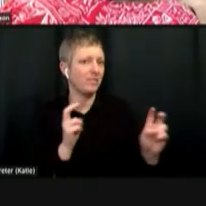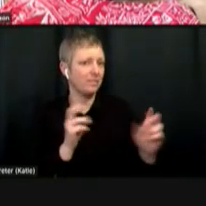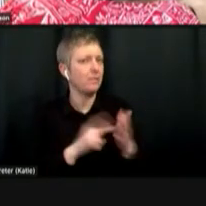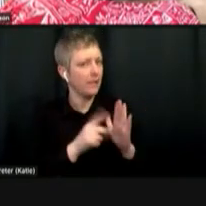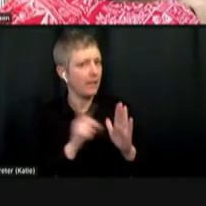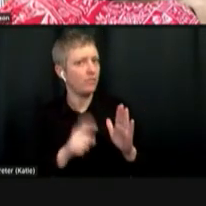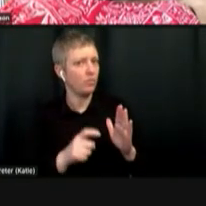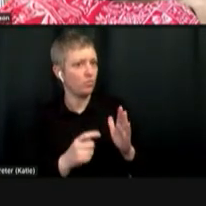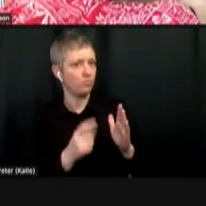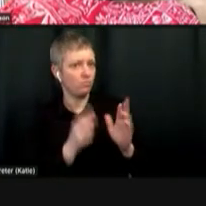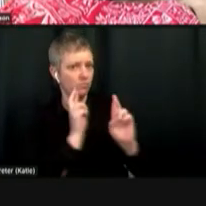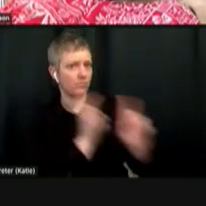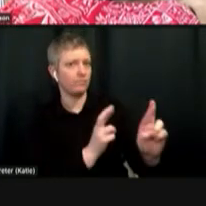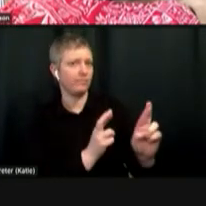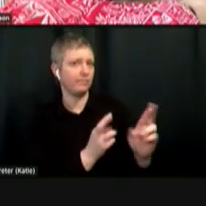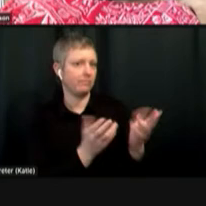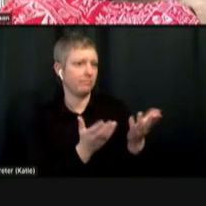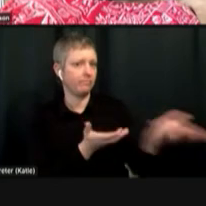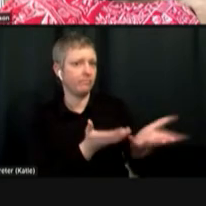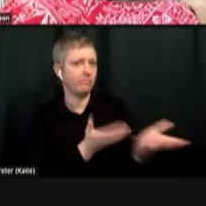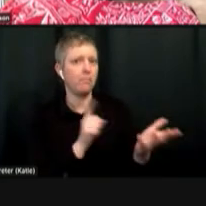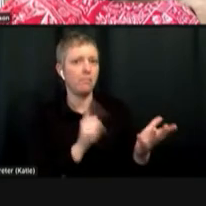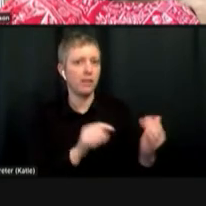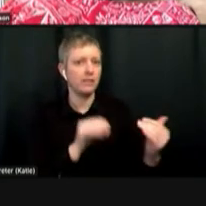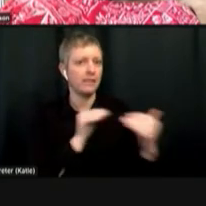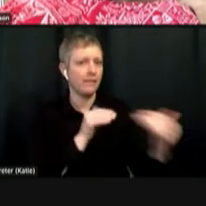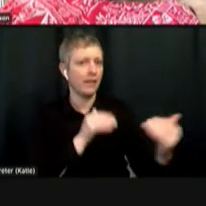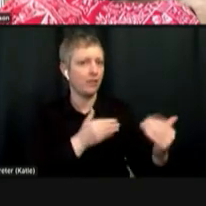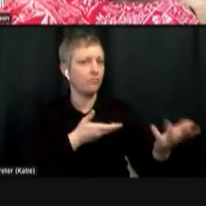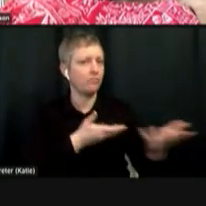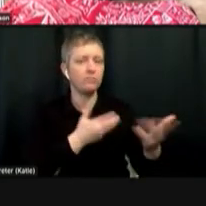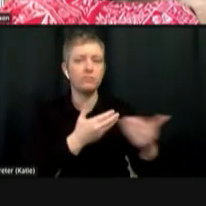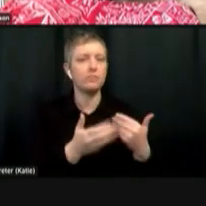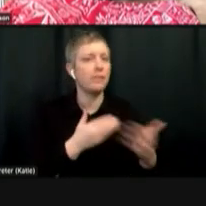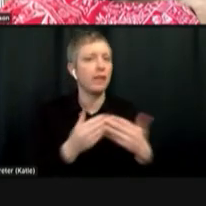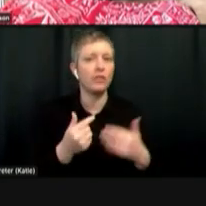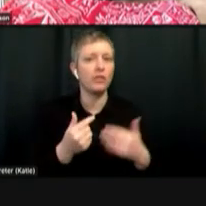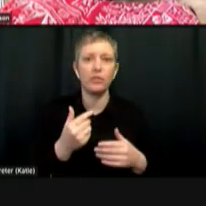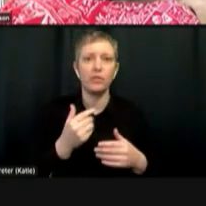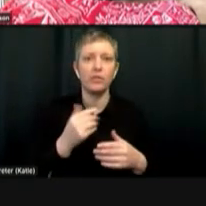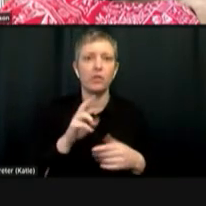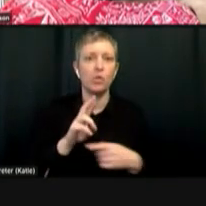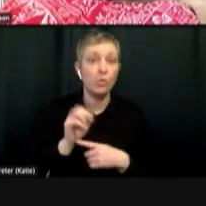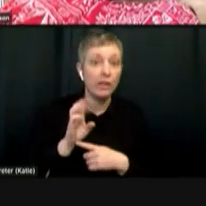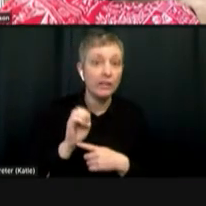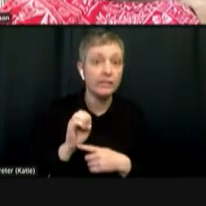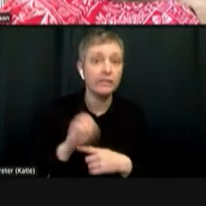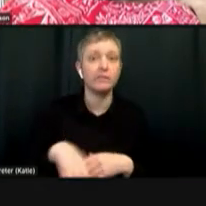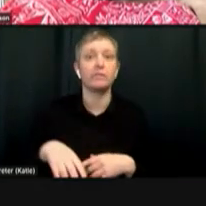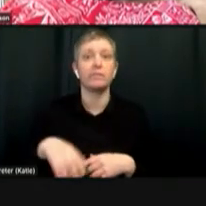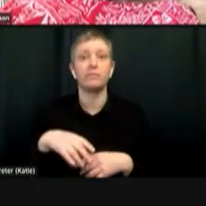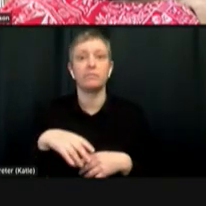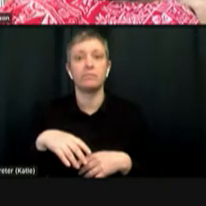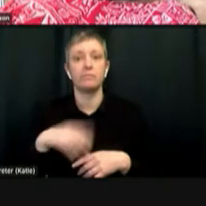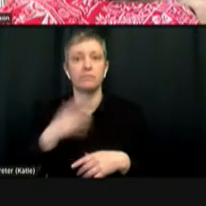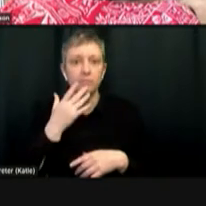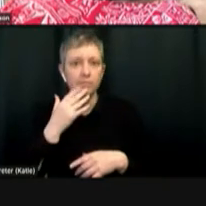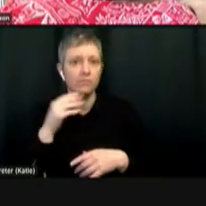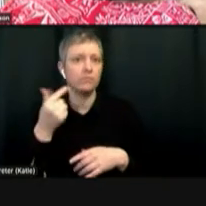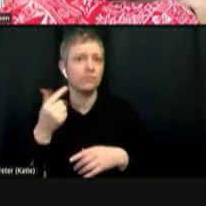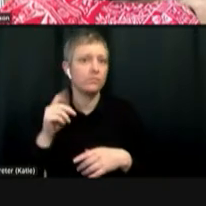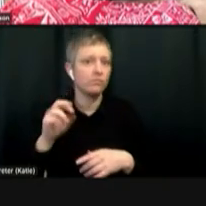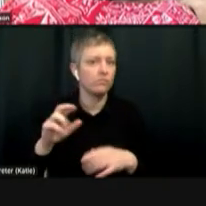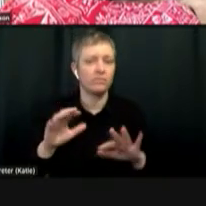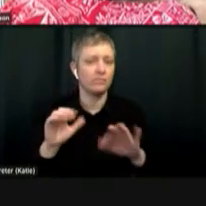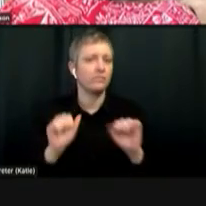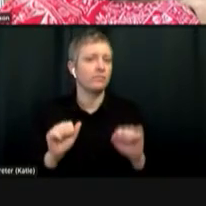their characteristics by people of color or gender identity or anything. There can be so many biases in